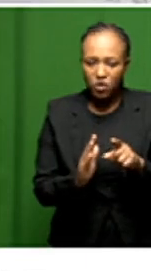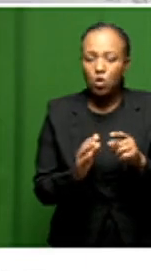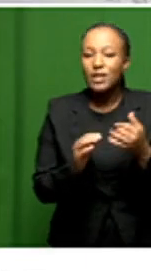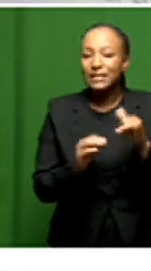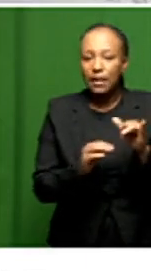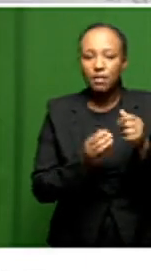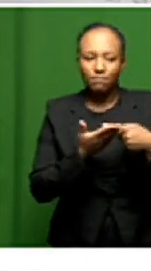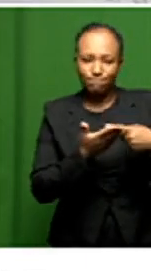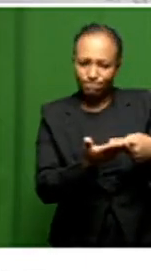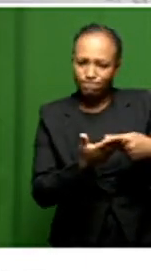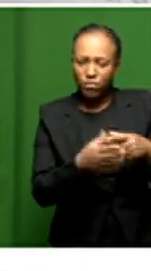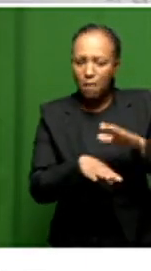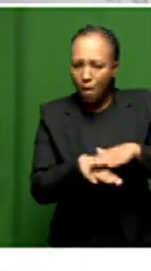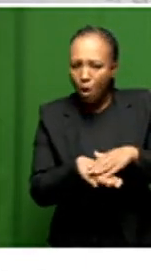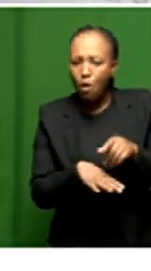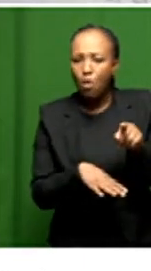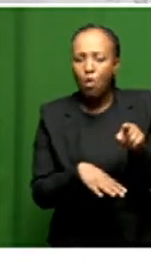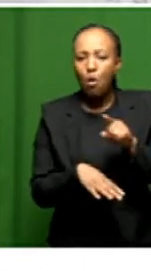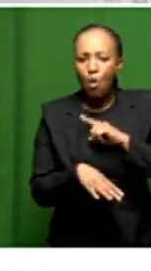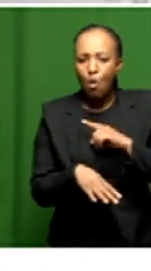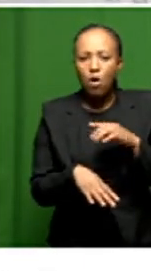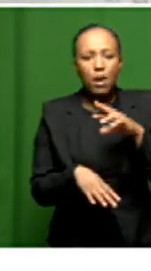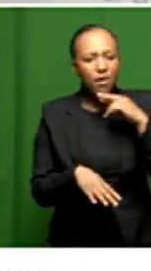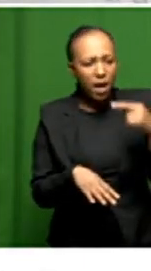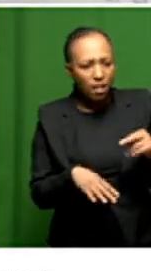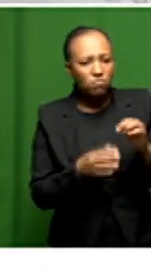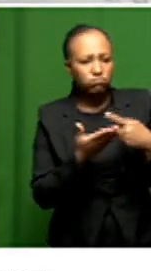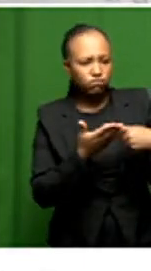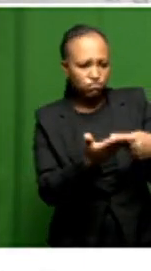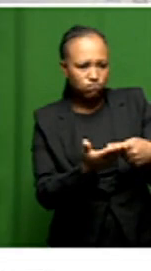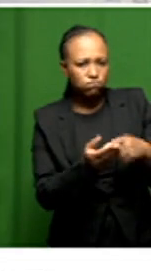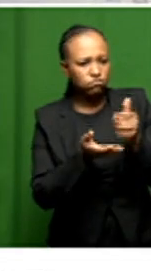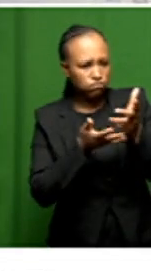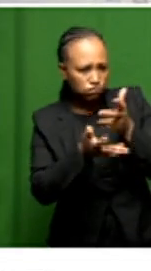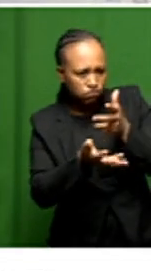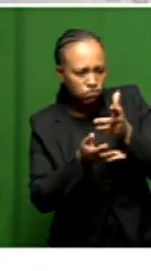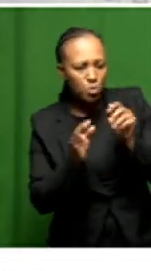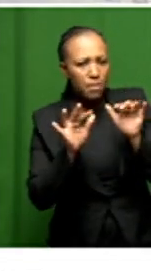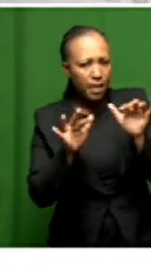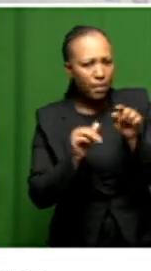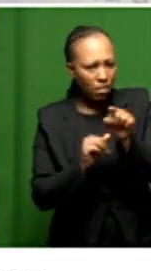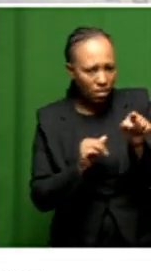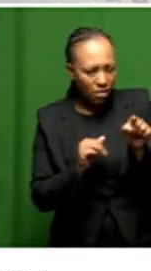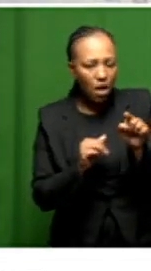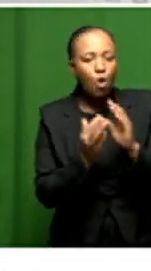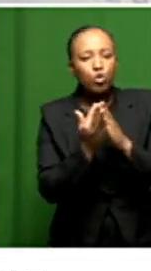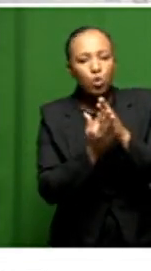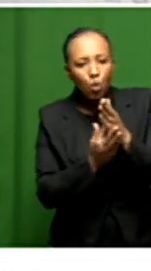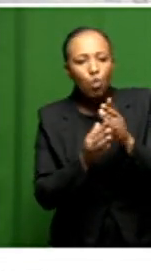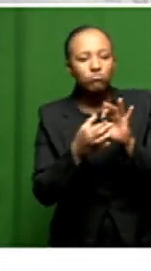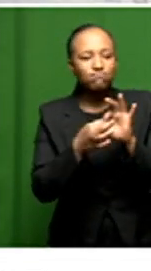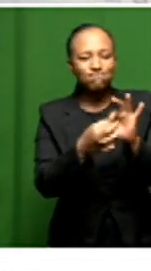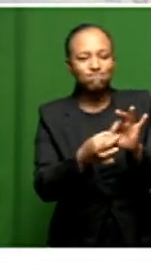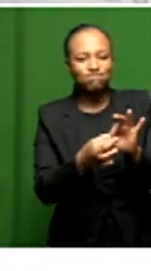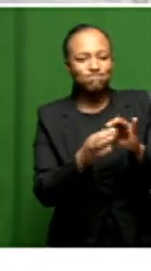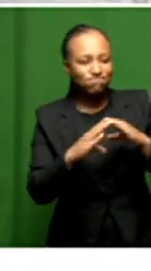We're finding more and more that it's really just about having a real conversation with people. And through conversations, through relationships, we're